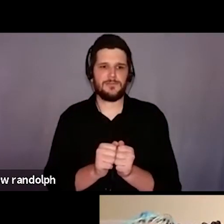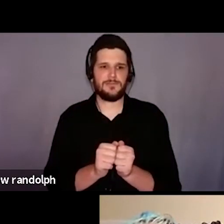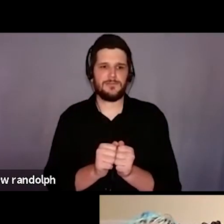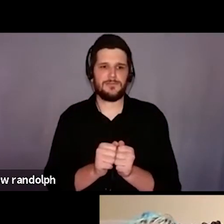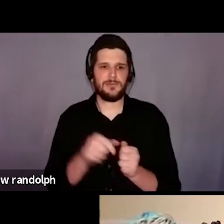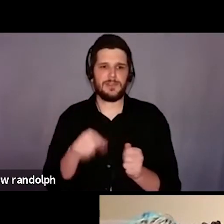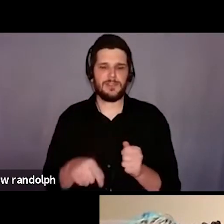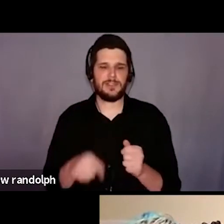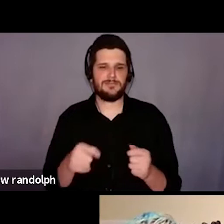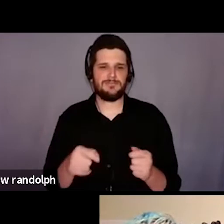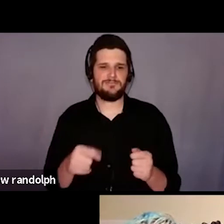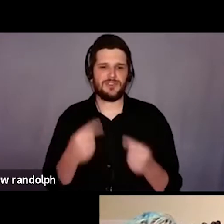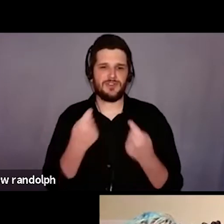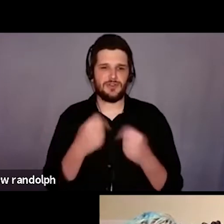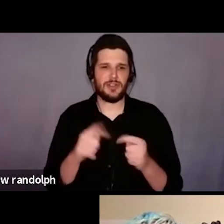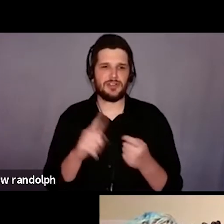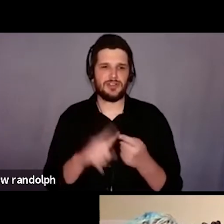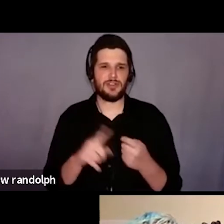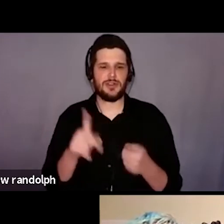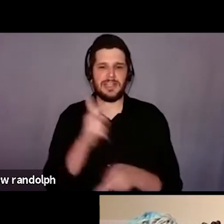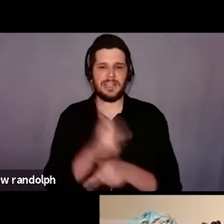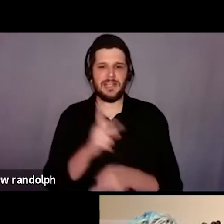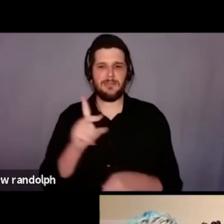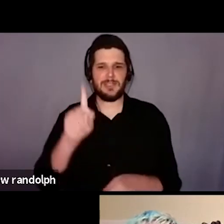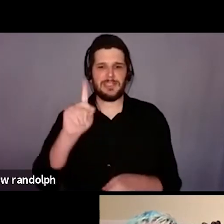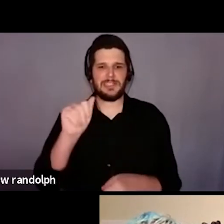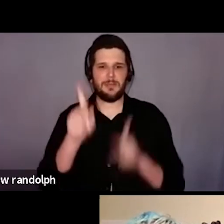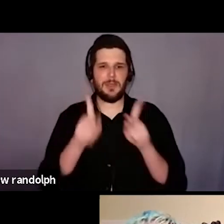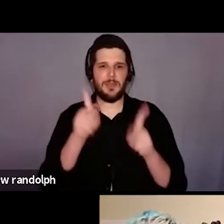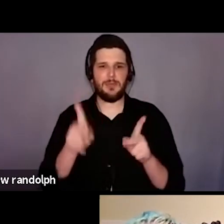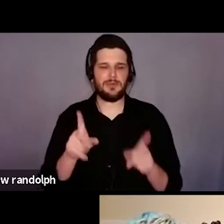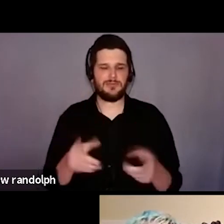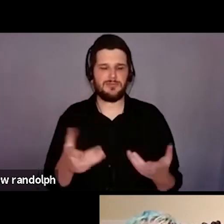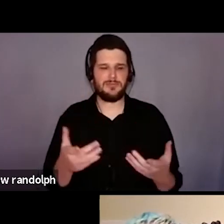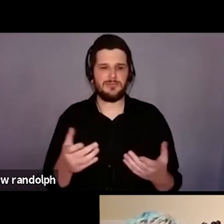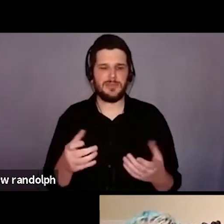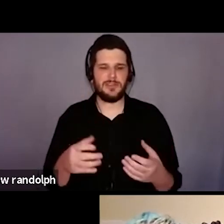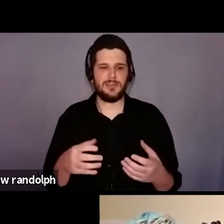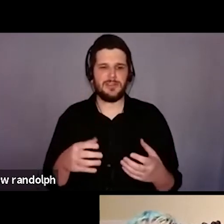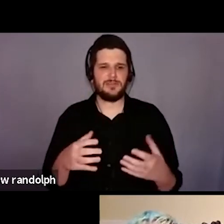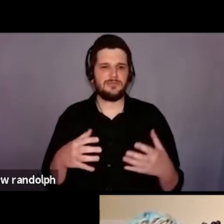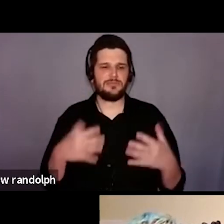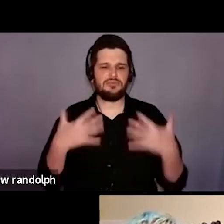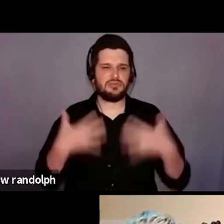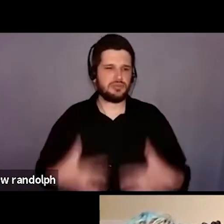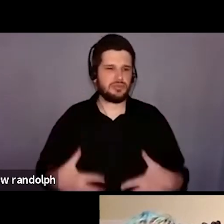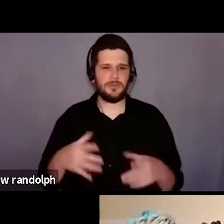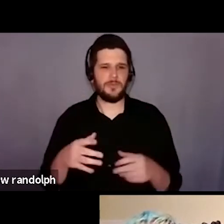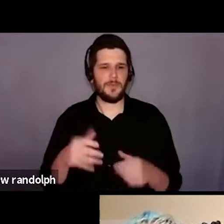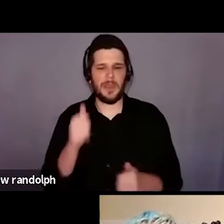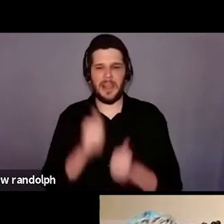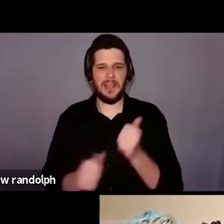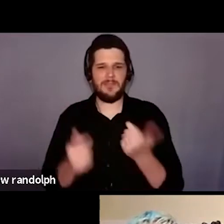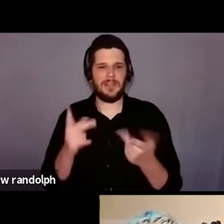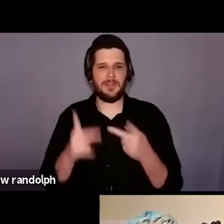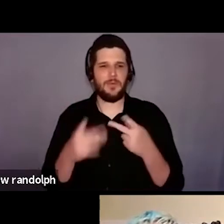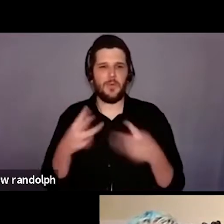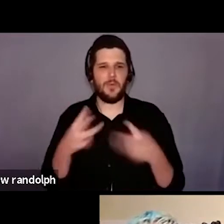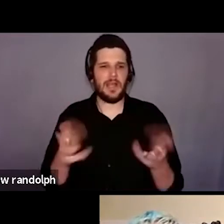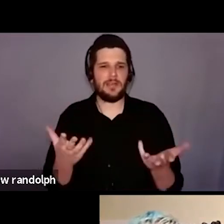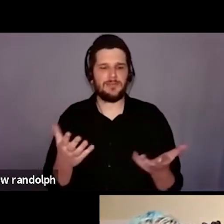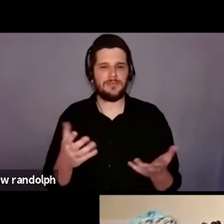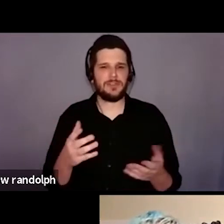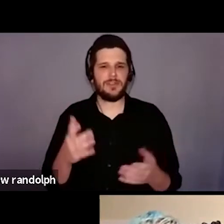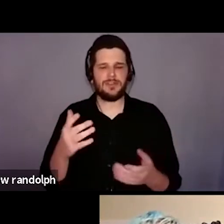this effort to keep disabled people miserable. In every sense of the word. God forbid we be fulfilled